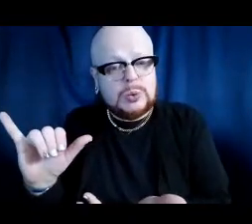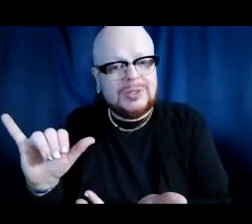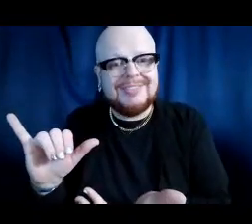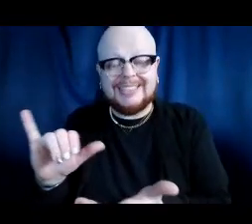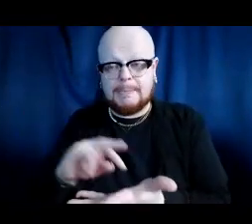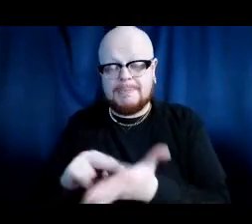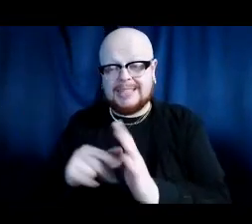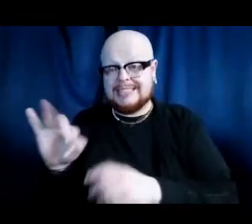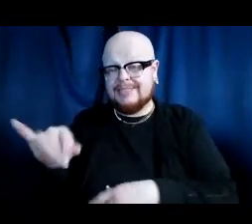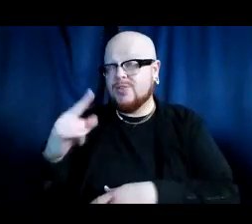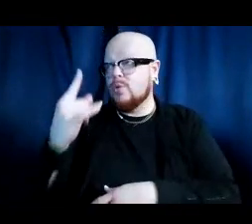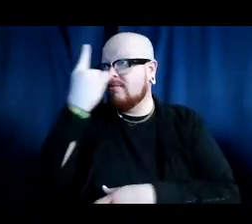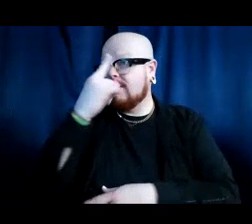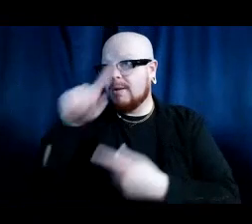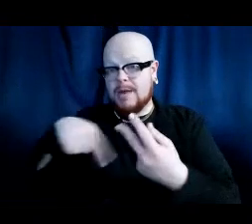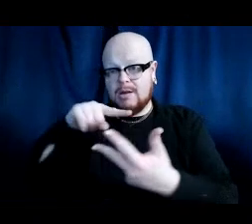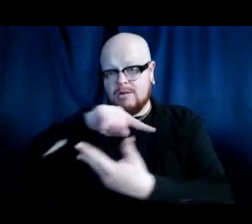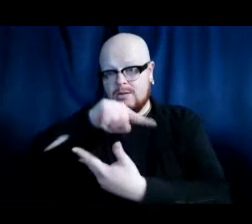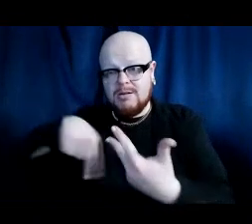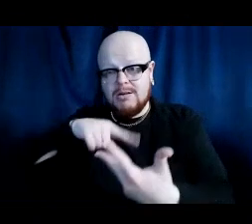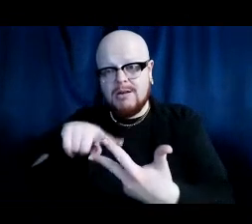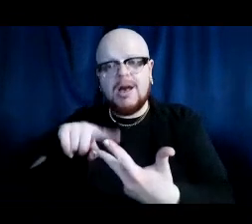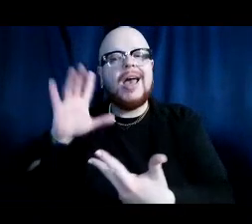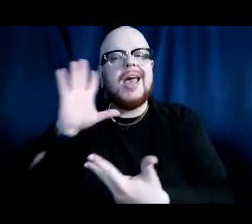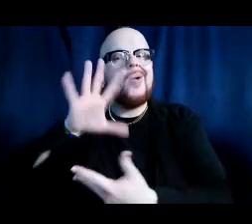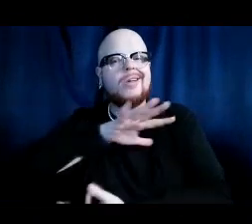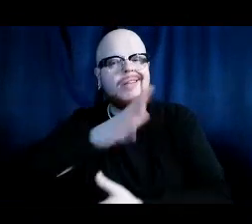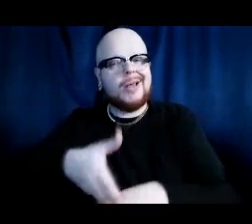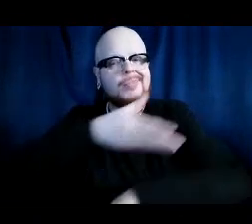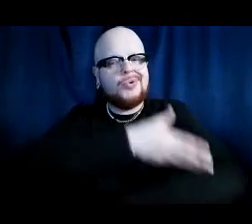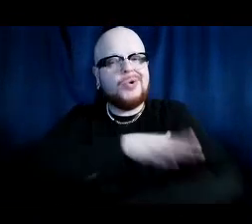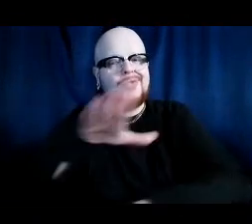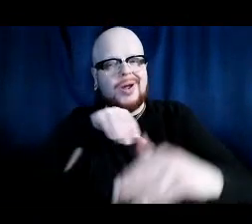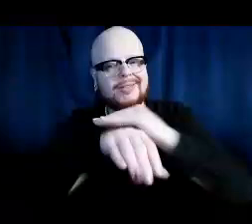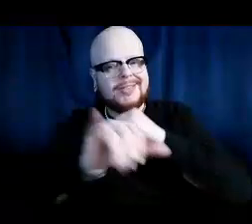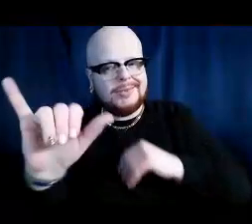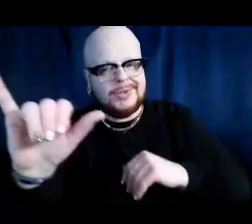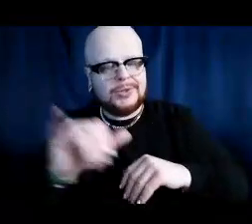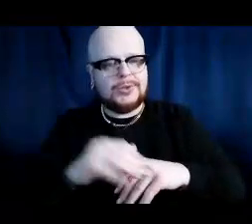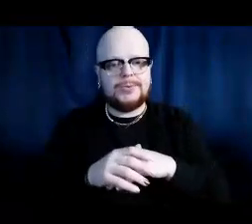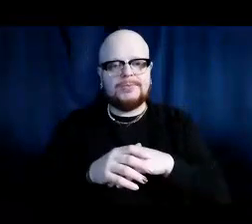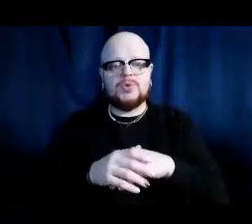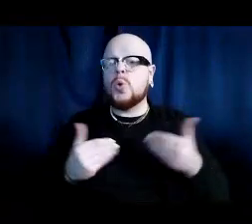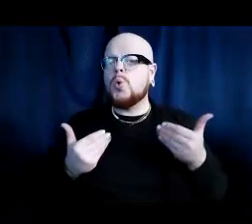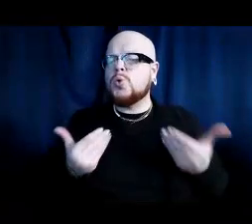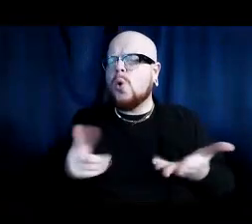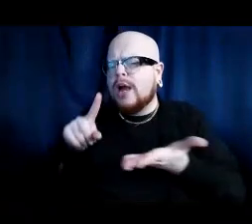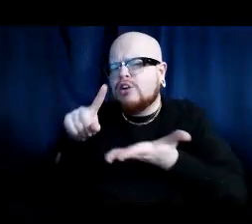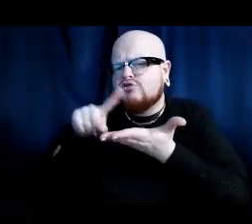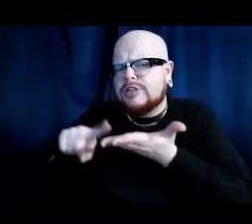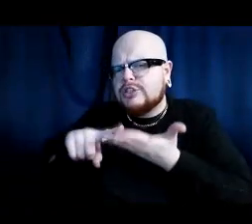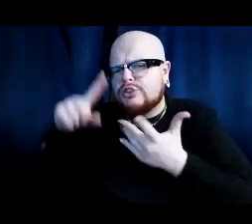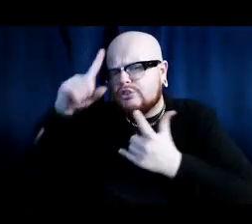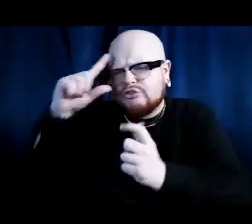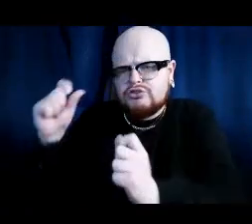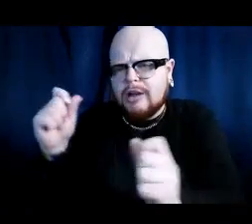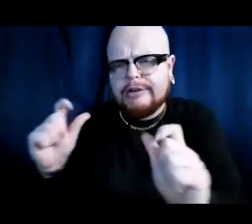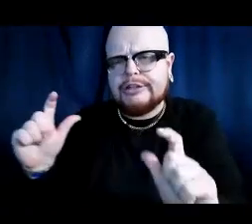usability. Research assistive technologies and strategies people with disabilities use for online